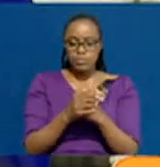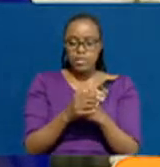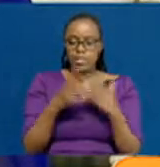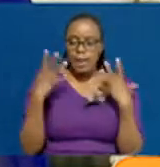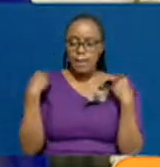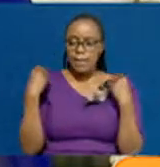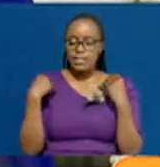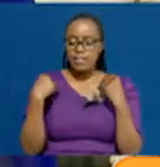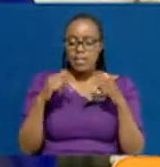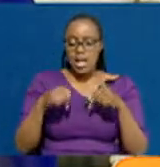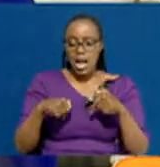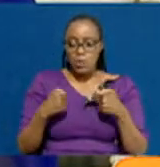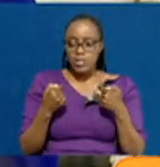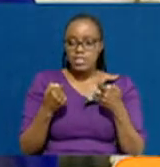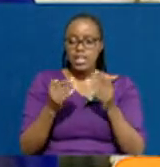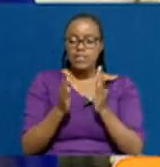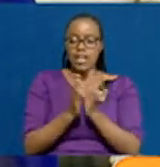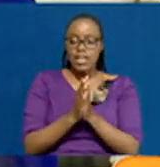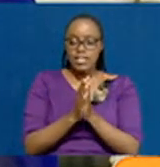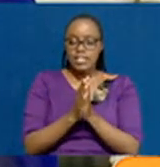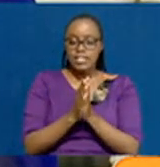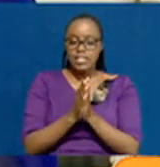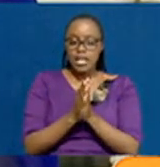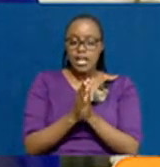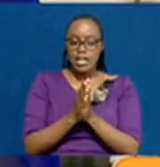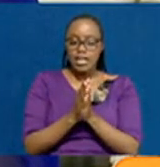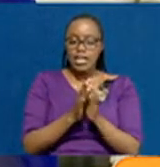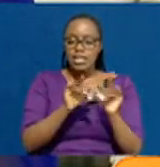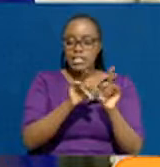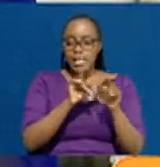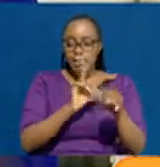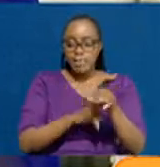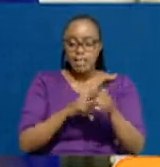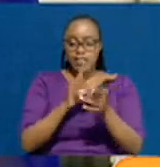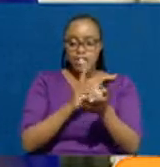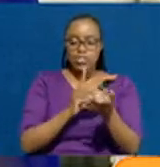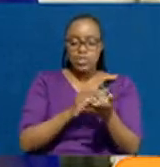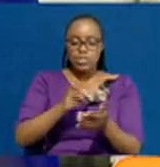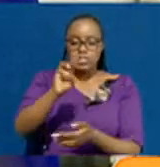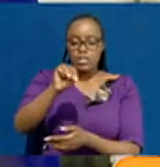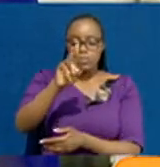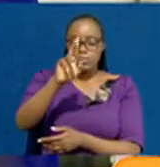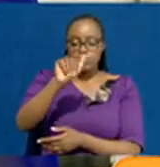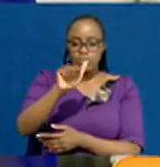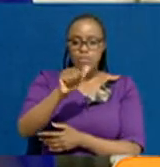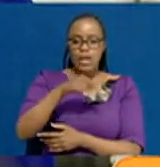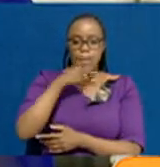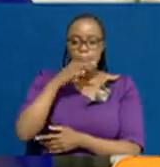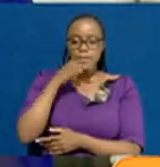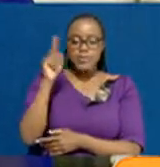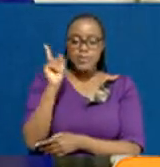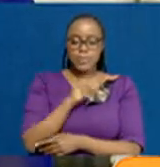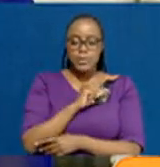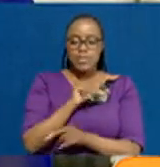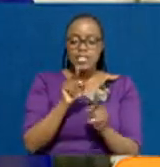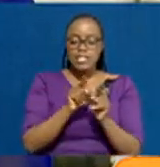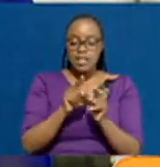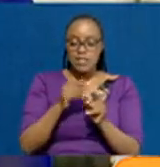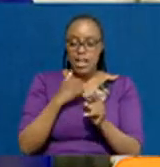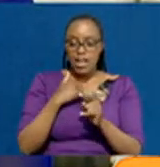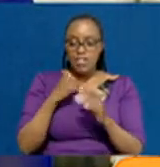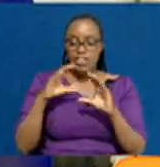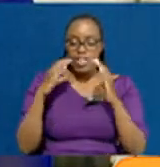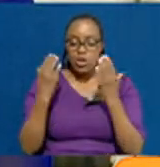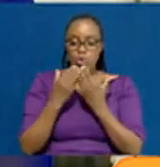practices like ourselves. And as Dr. Muller had already mentioned, because of the